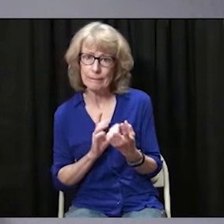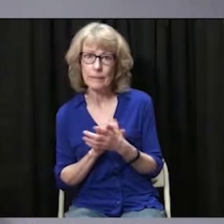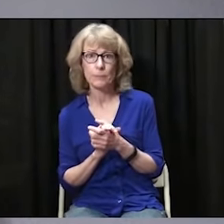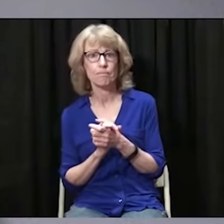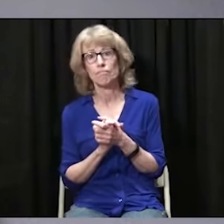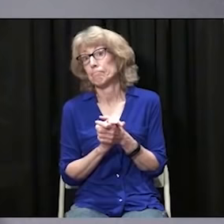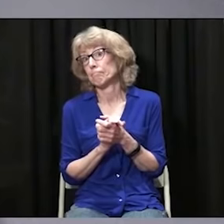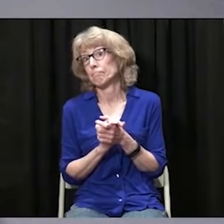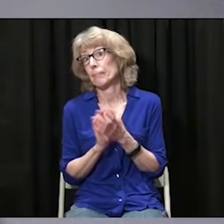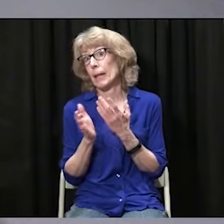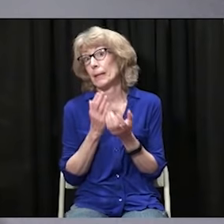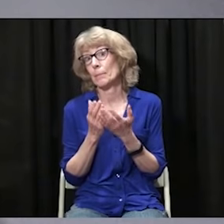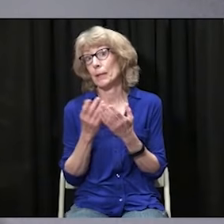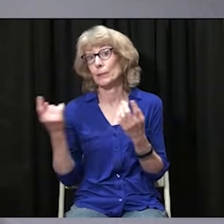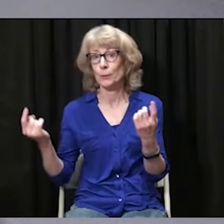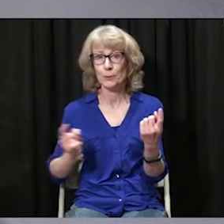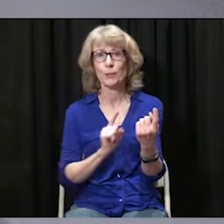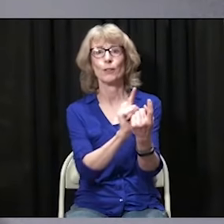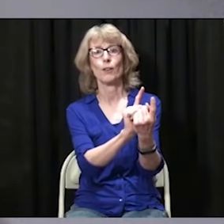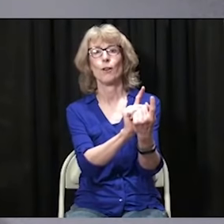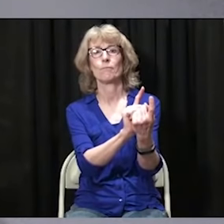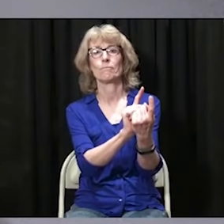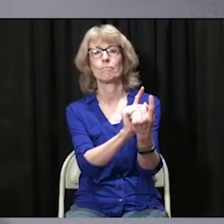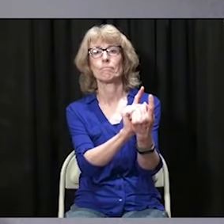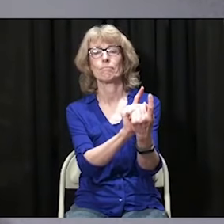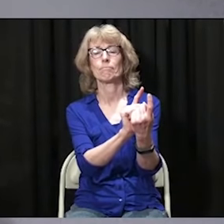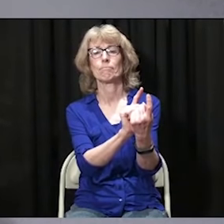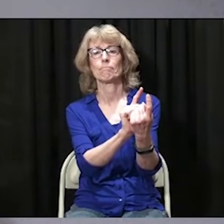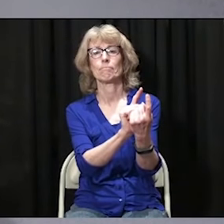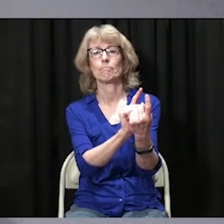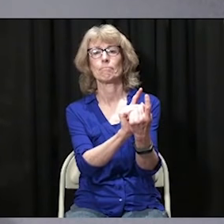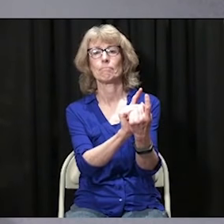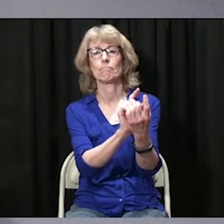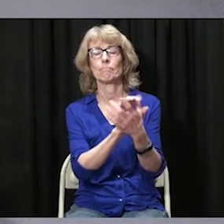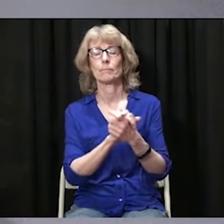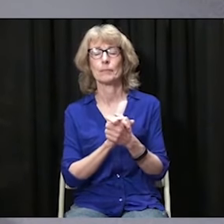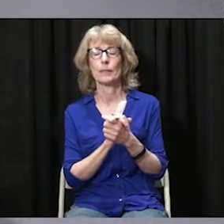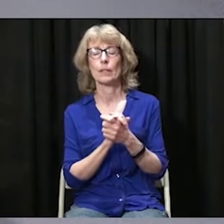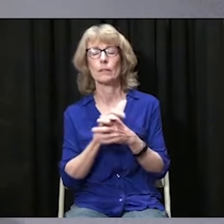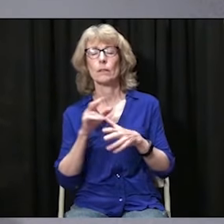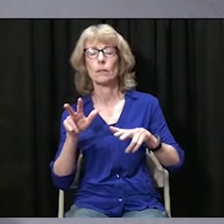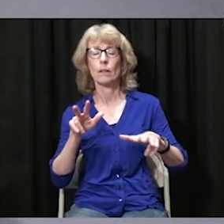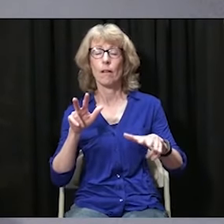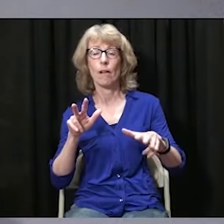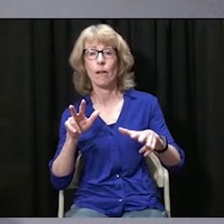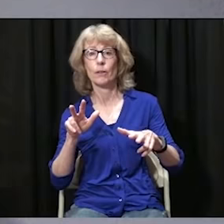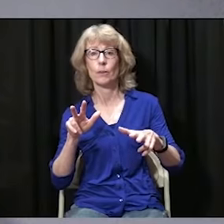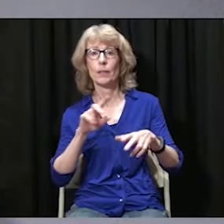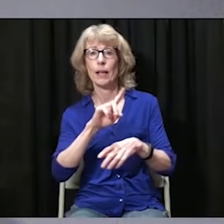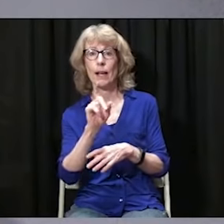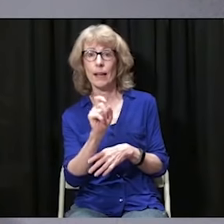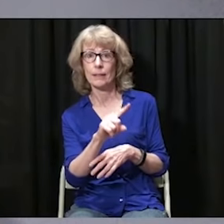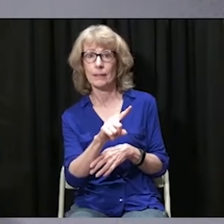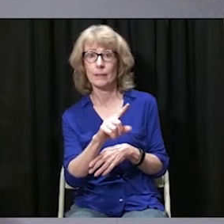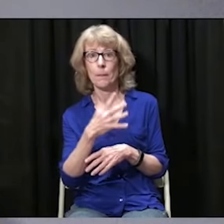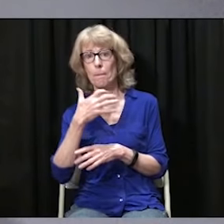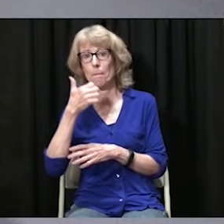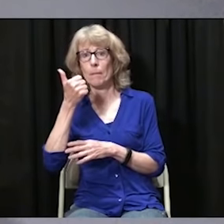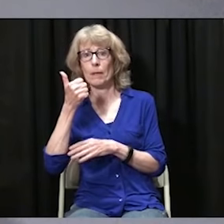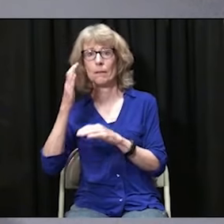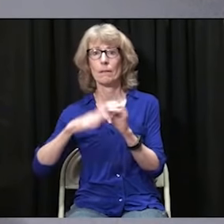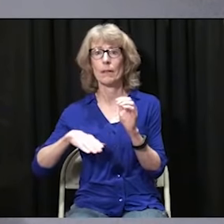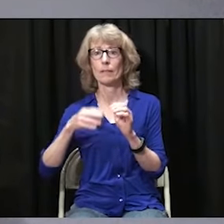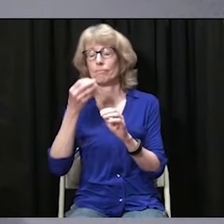Just ask anyway. An awkward ask is always better than a cold